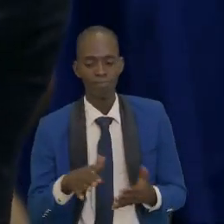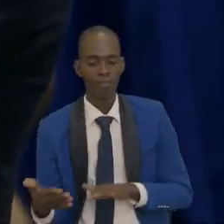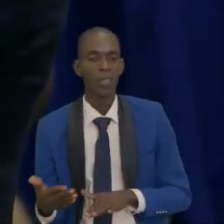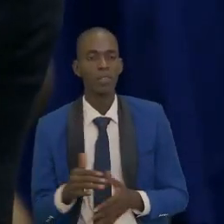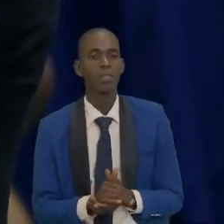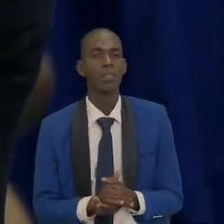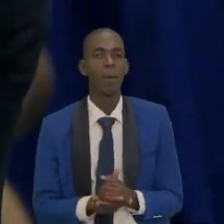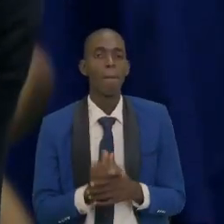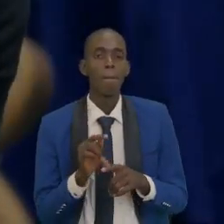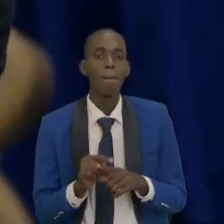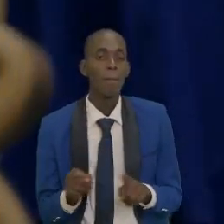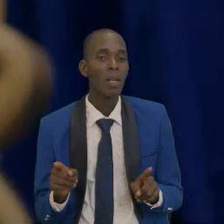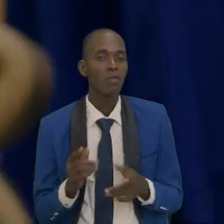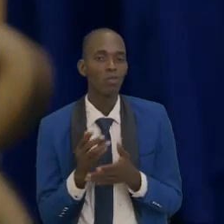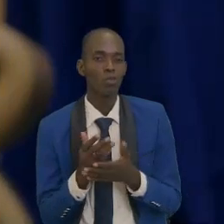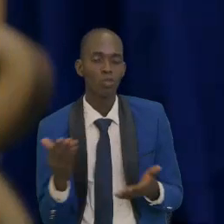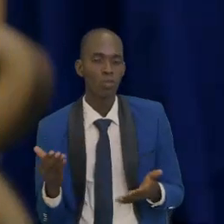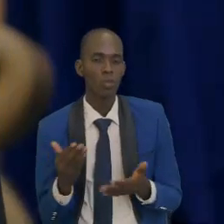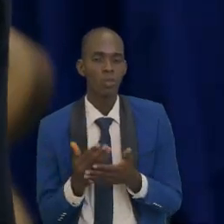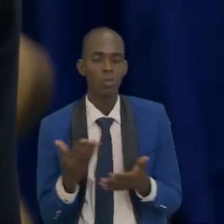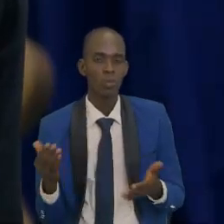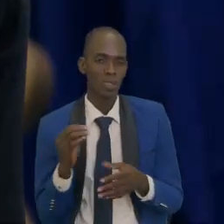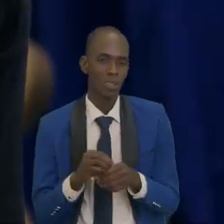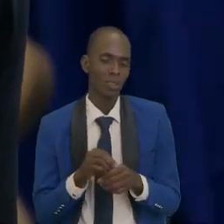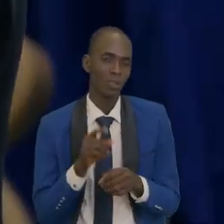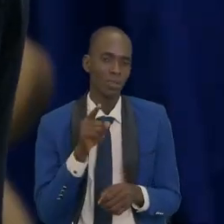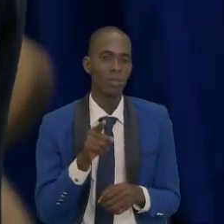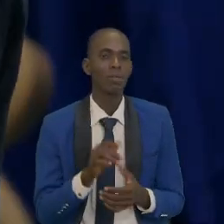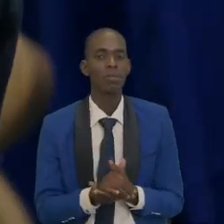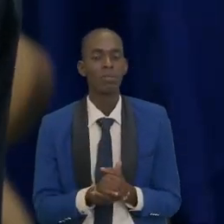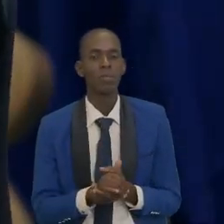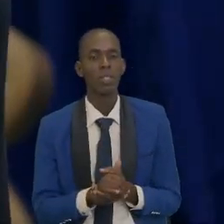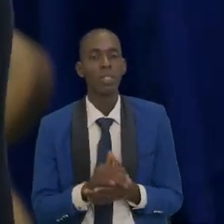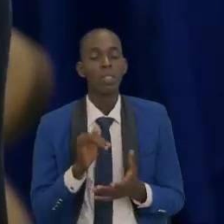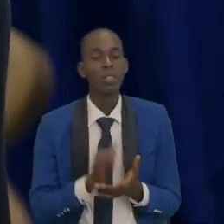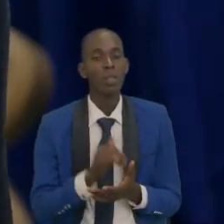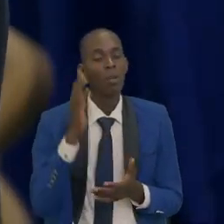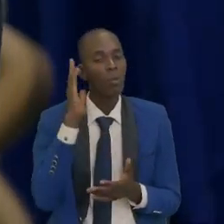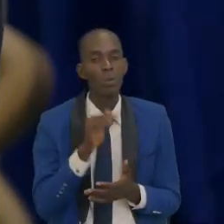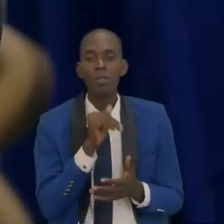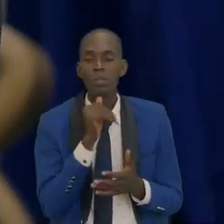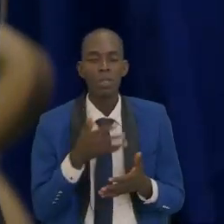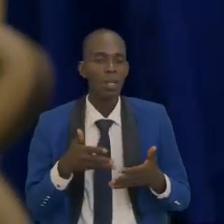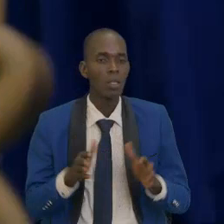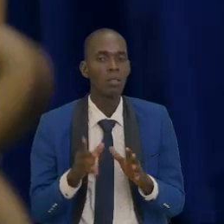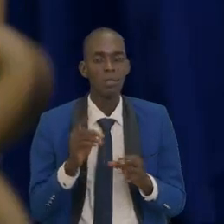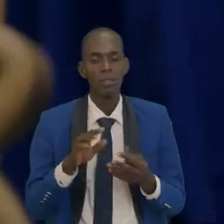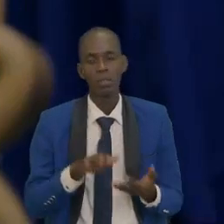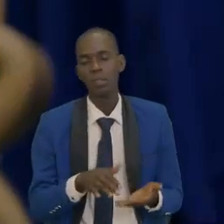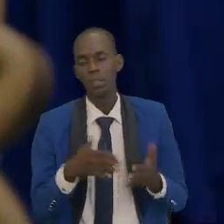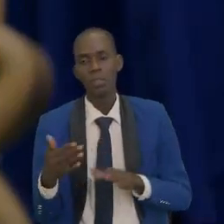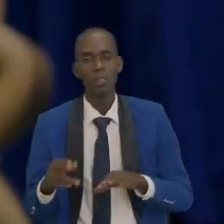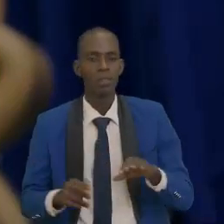but something something something in him that will not allow the dead natural